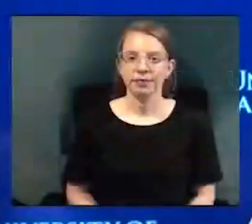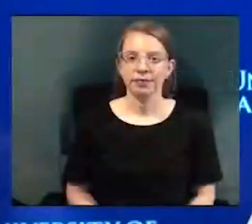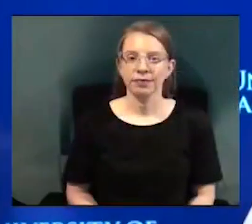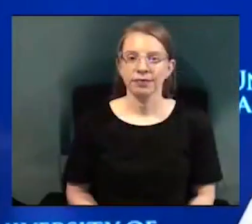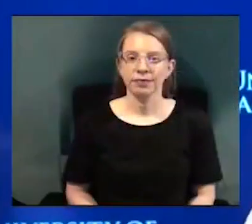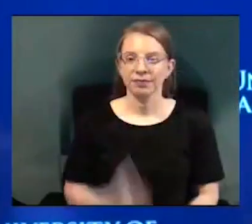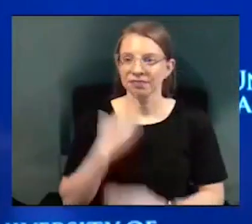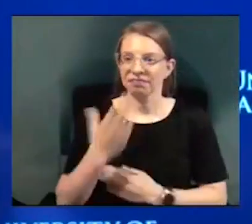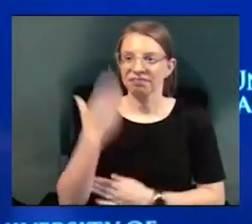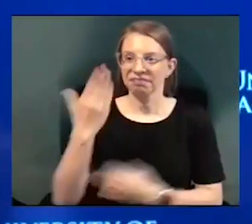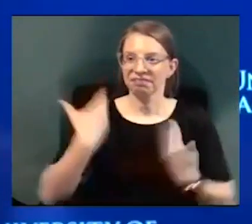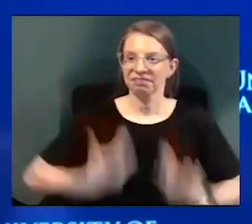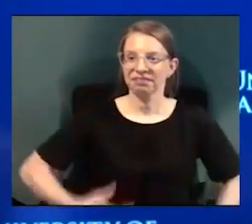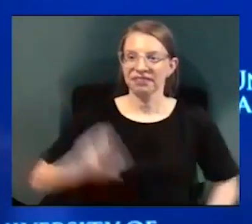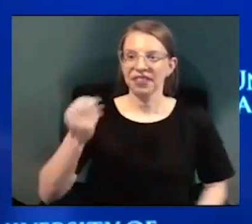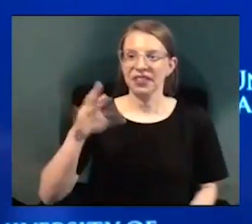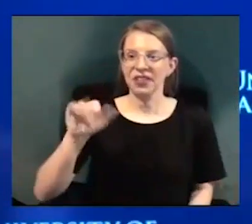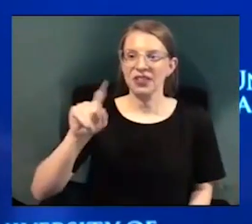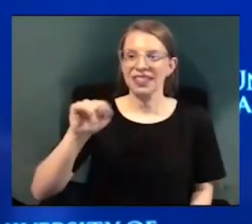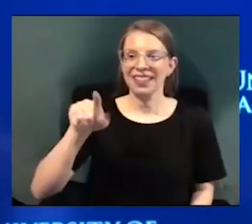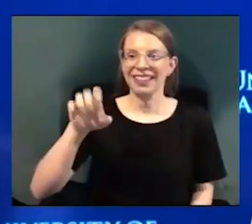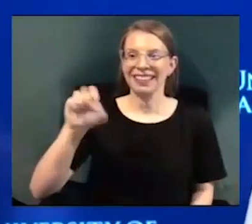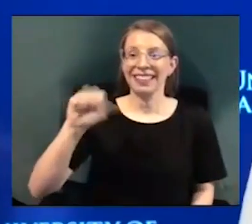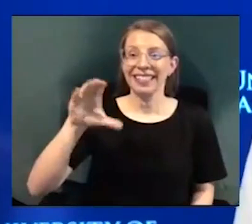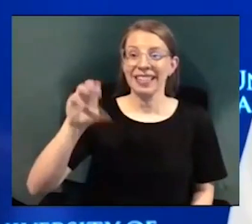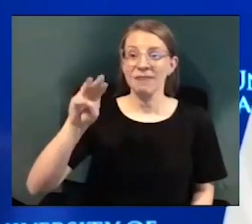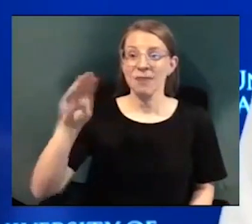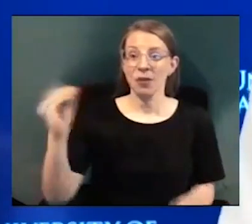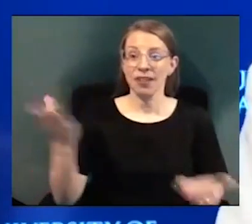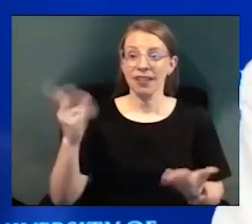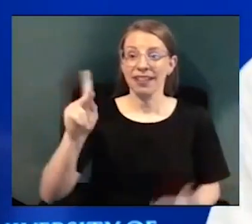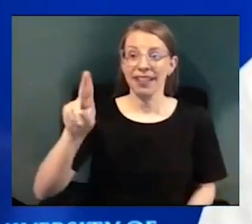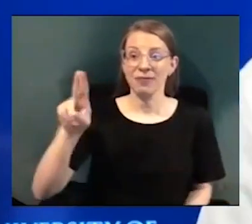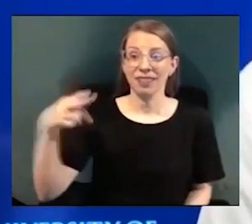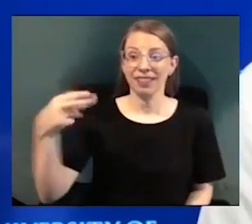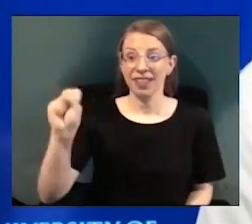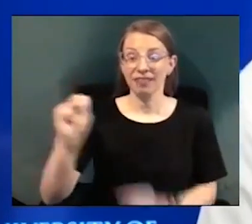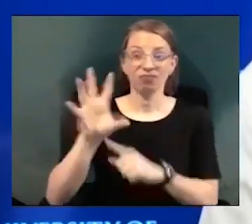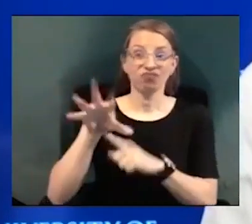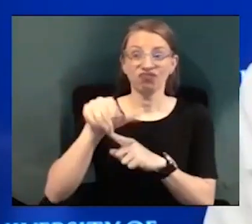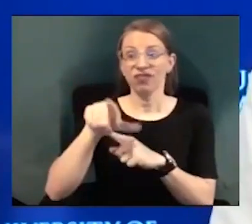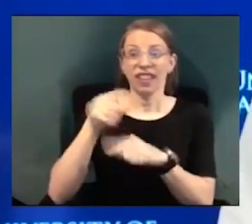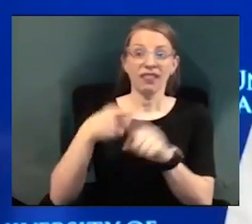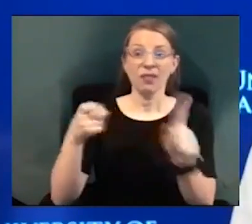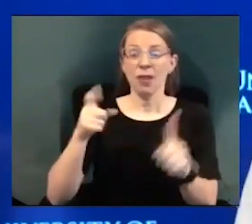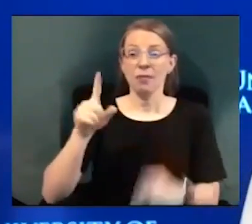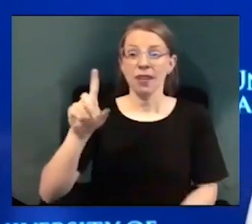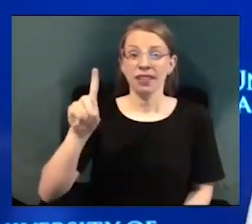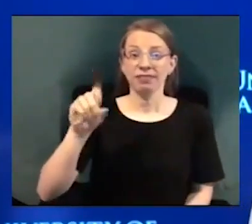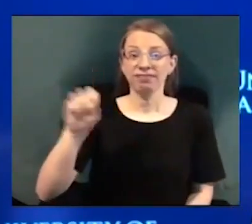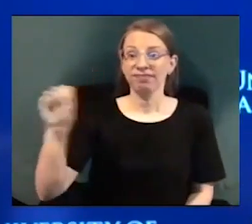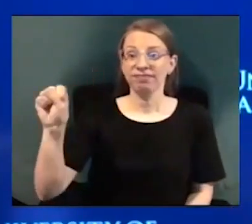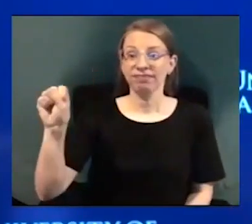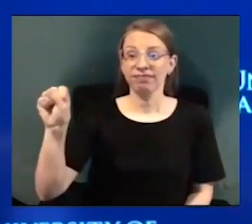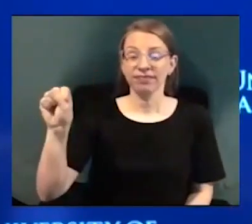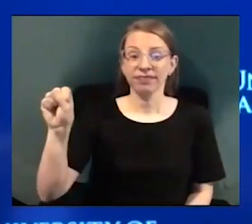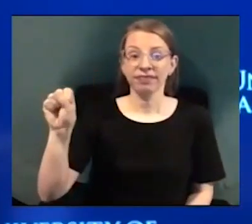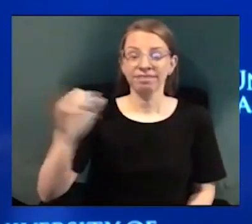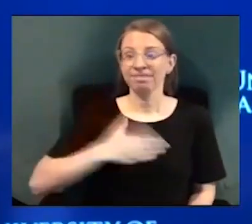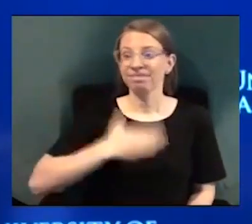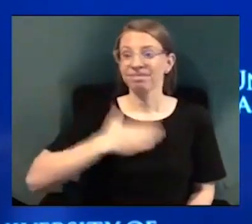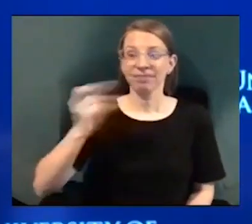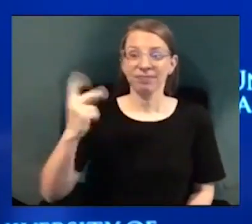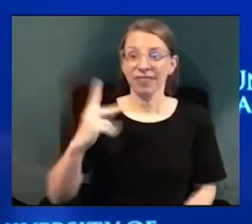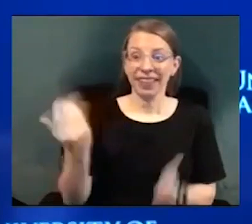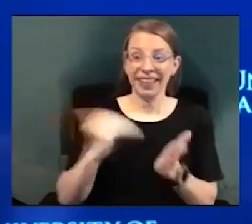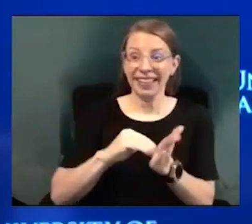Good morning. This is Steve Stites, Chief Medical Officer here at the University of Kansas Health System, broadcasting live with you from the Dolph Simons Family Studio. Delighted to be back with you on